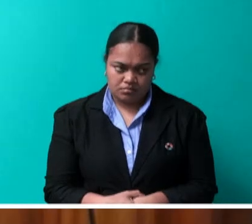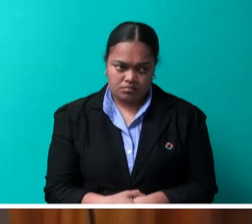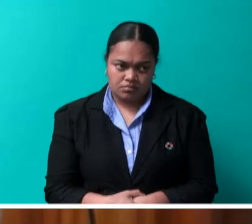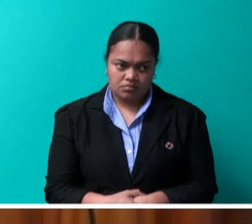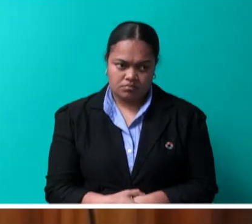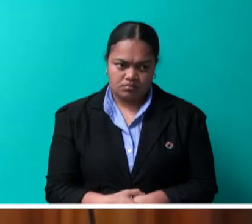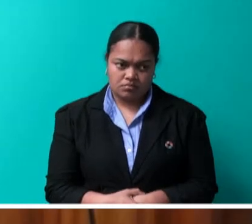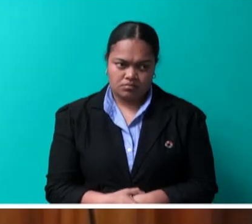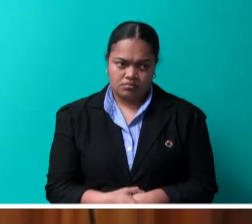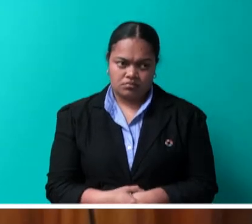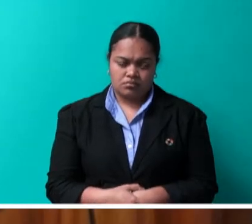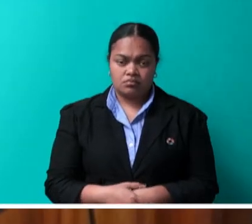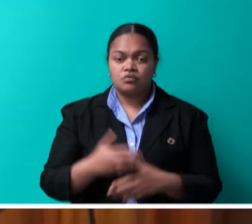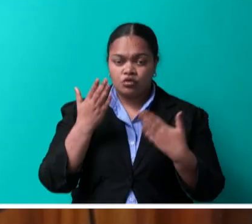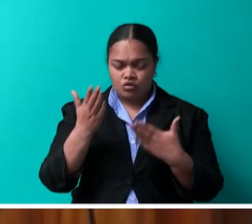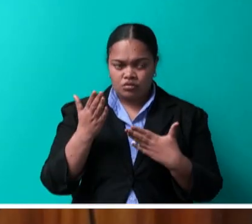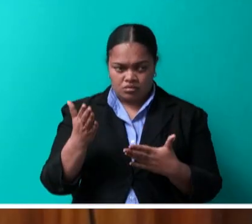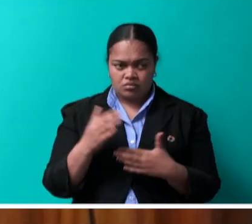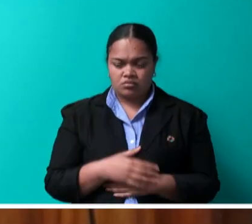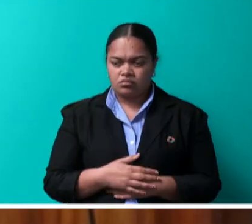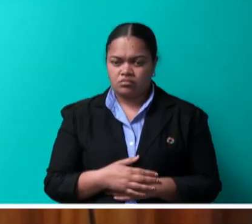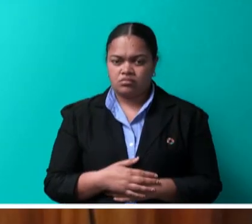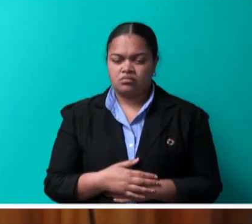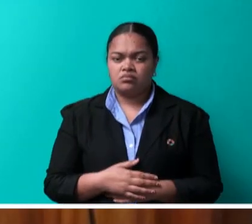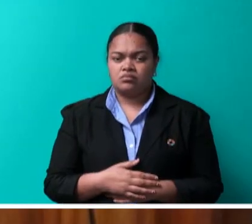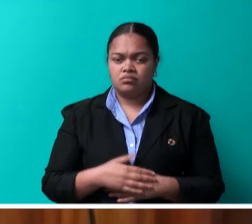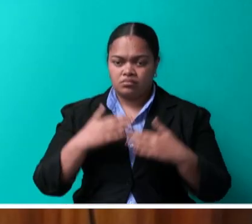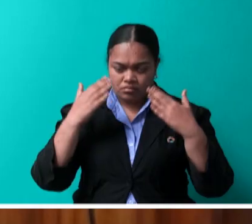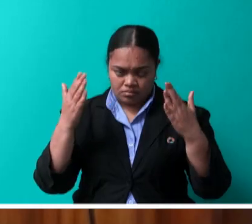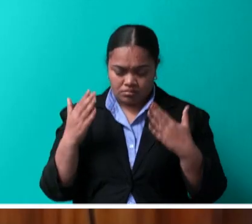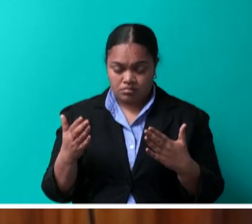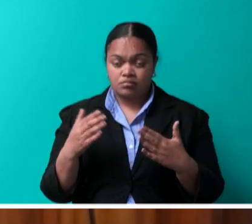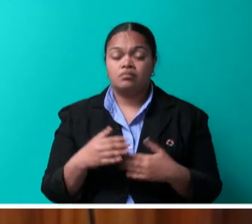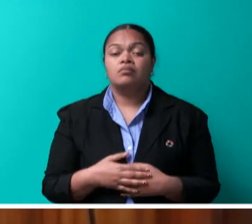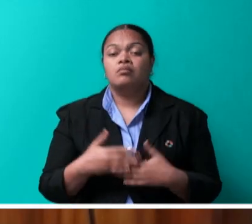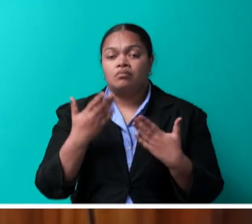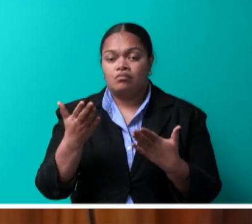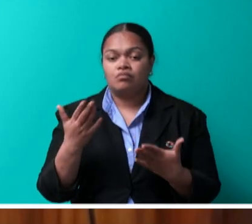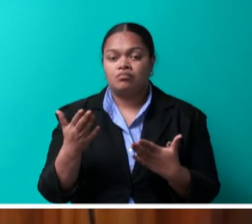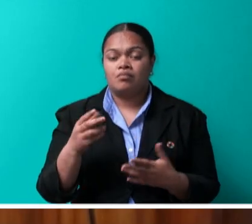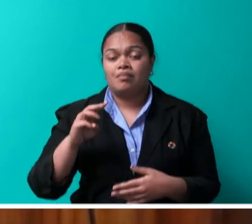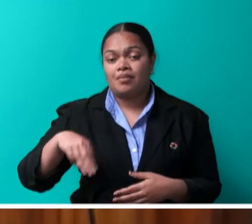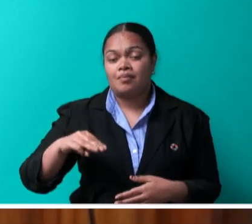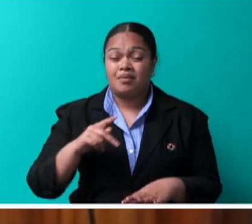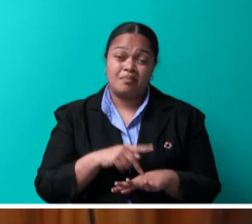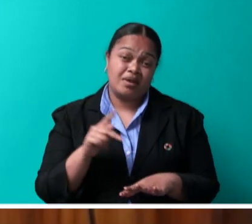Mr. Speaker, sir, Honourable Prime Minister, Honourable Leader of the Opposition, Honourable members of